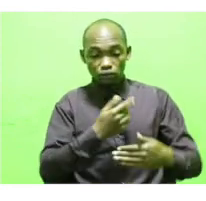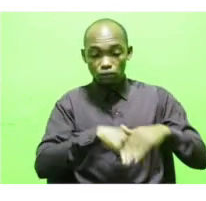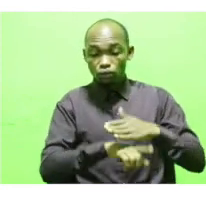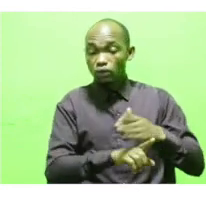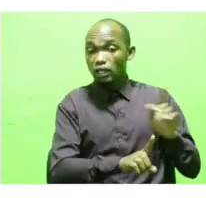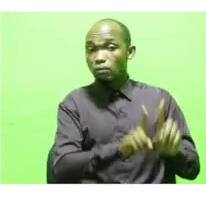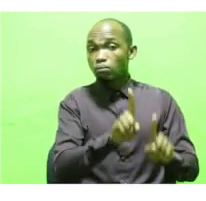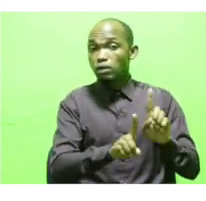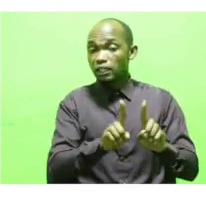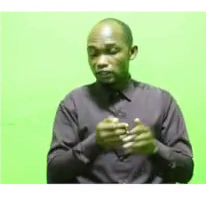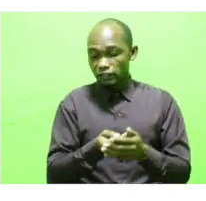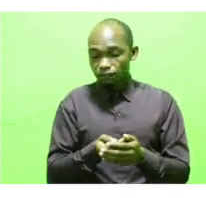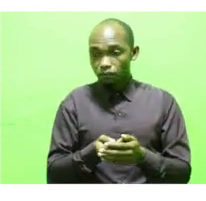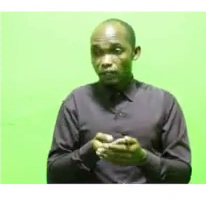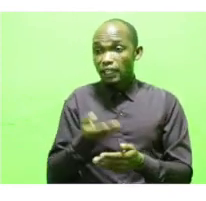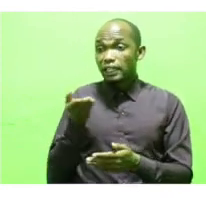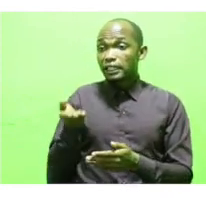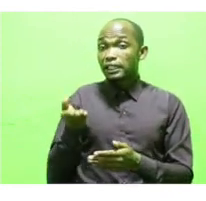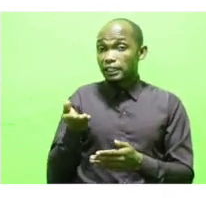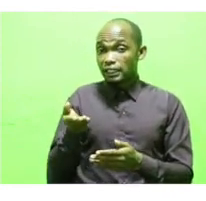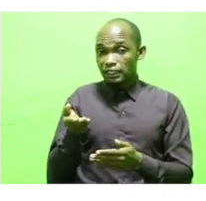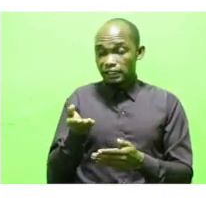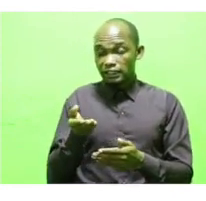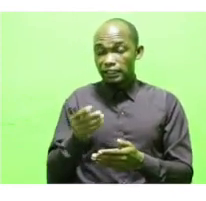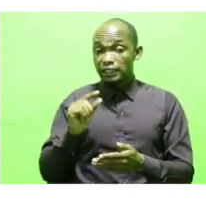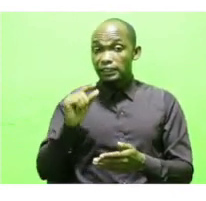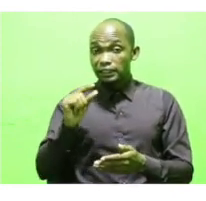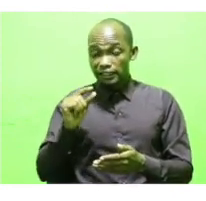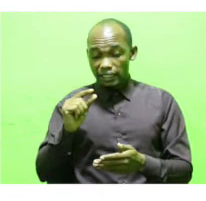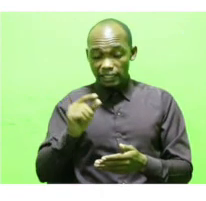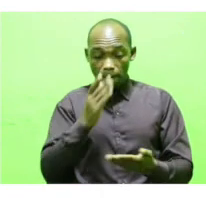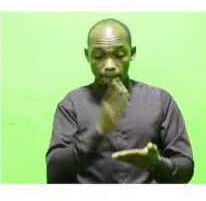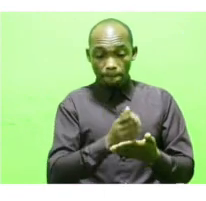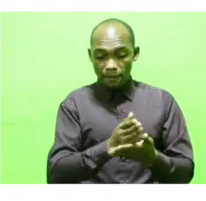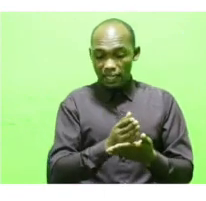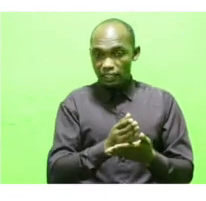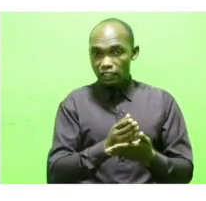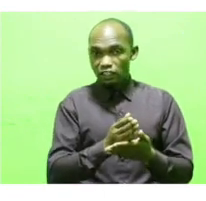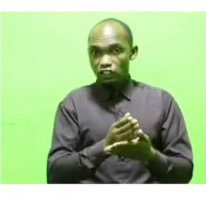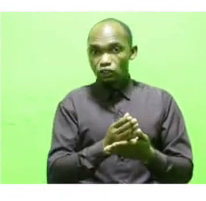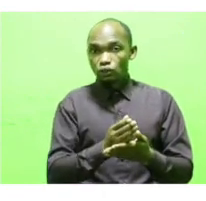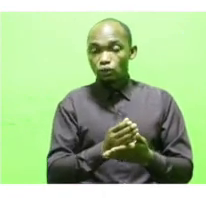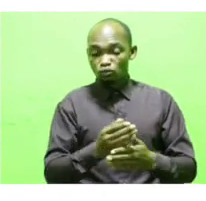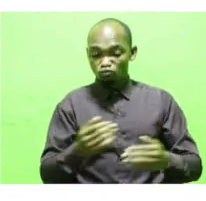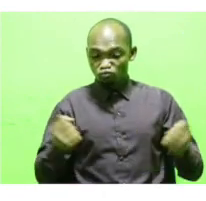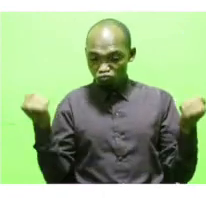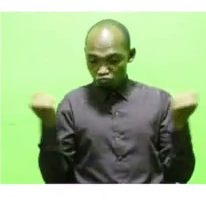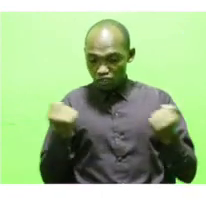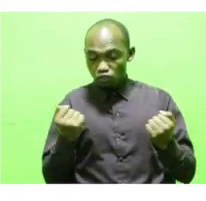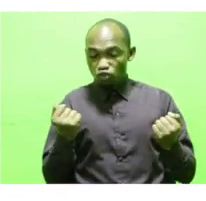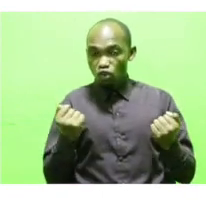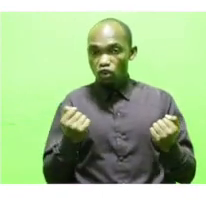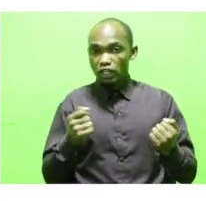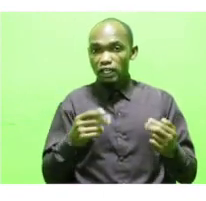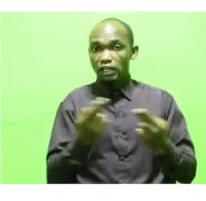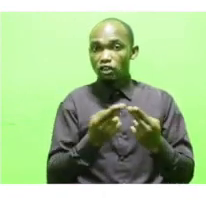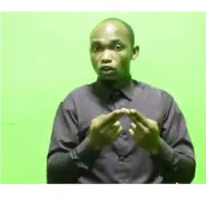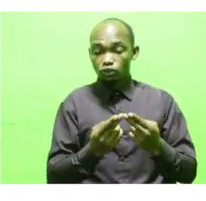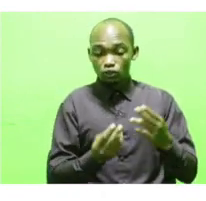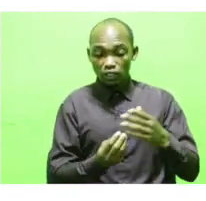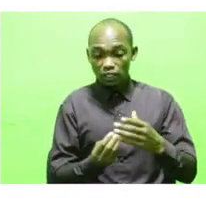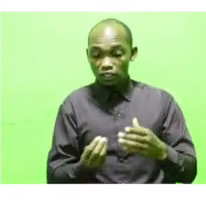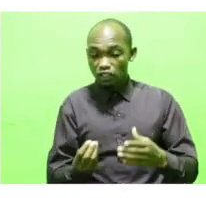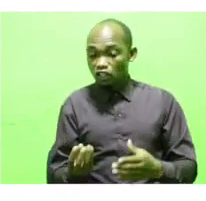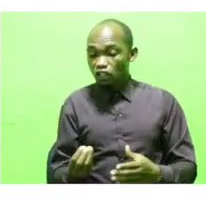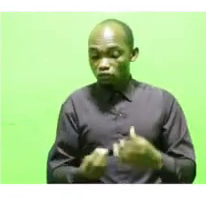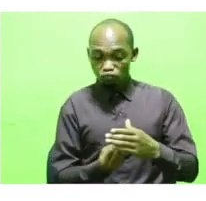seed dormancy is important in plants because it ensures that the seed survives in unfavorable conditions.